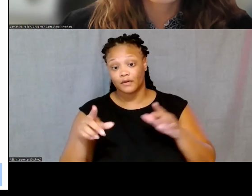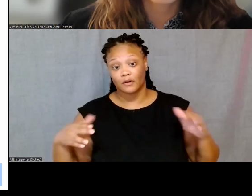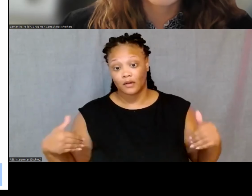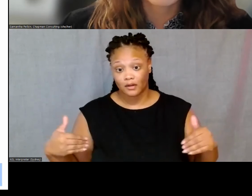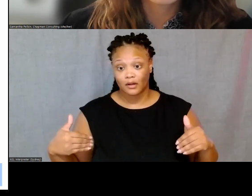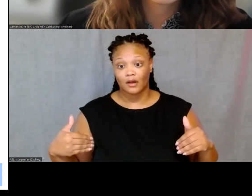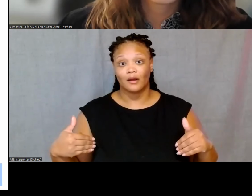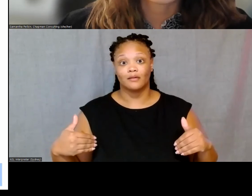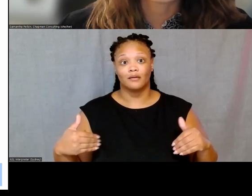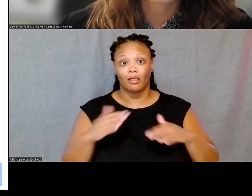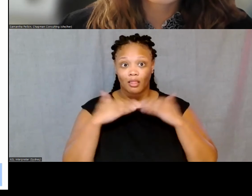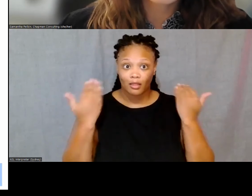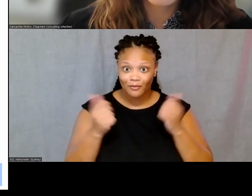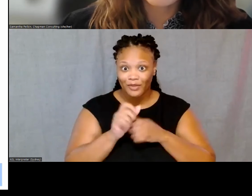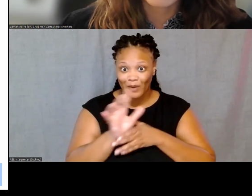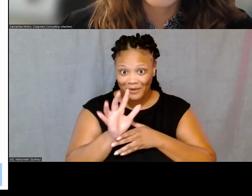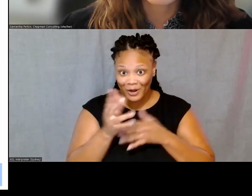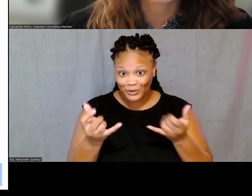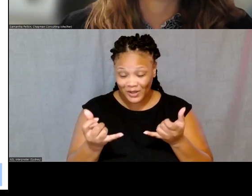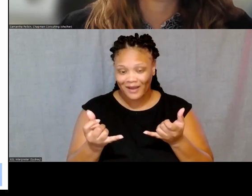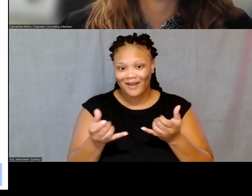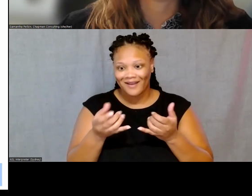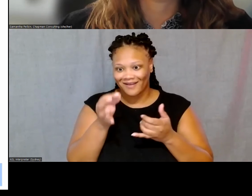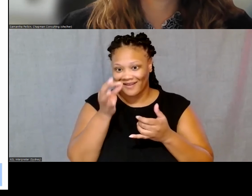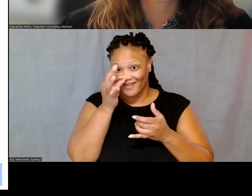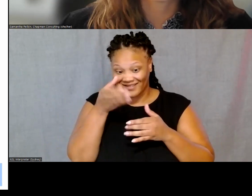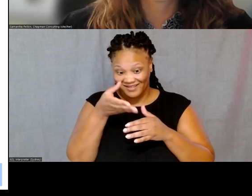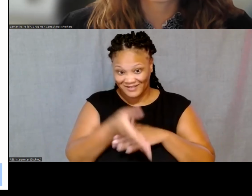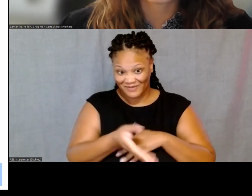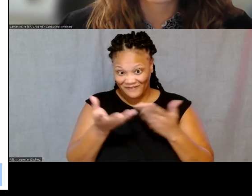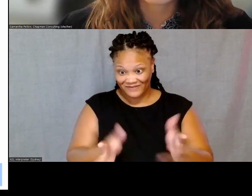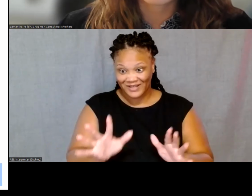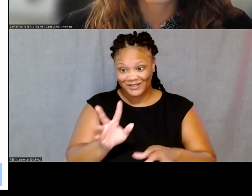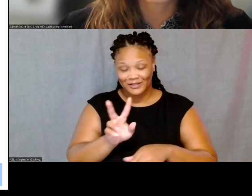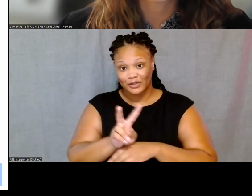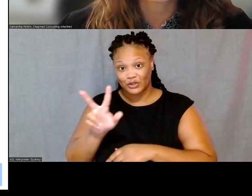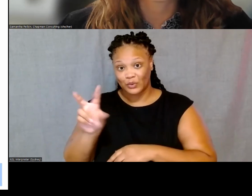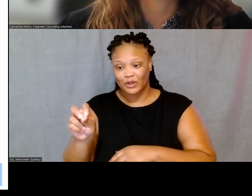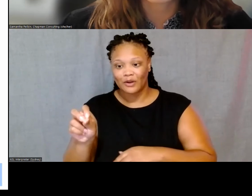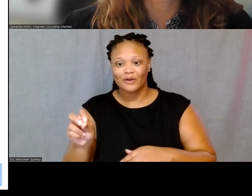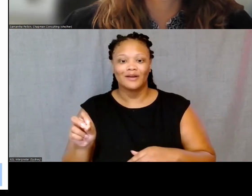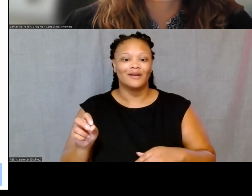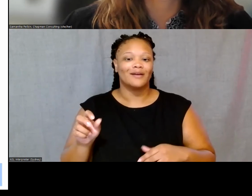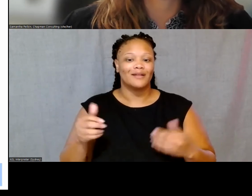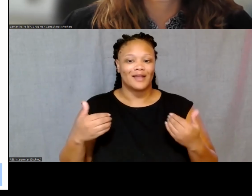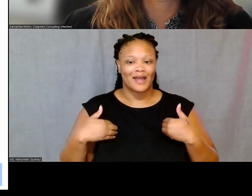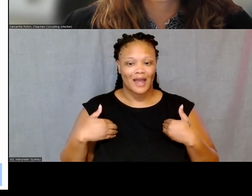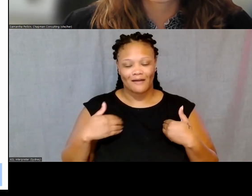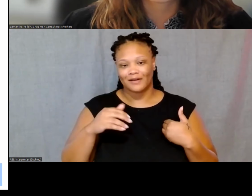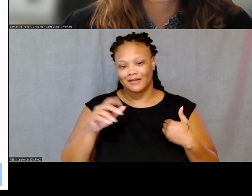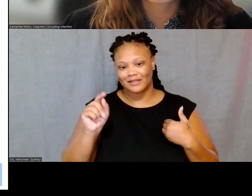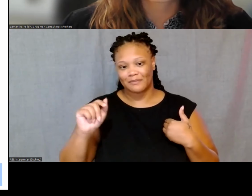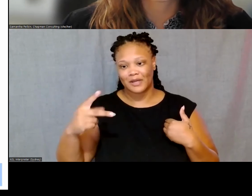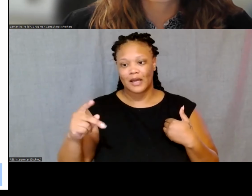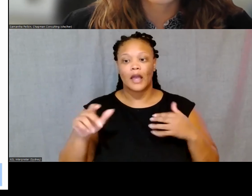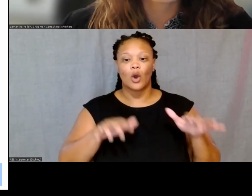webinared out for the day, right after this meeting at 2:30, DHCS and the TPA are hosting an information session on cited